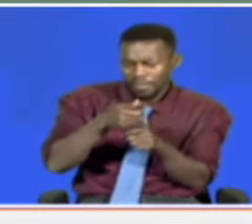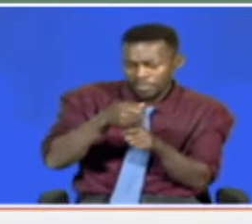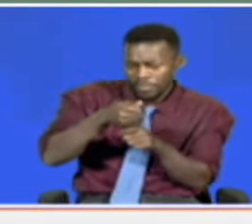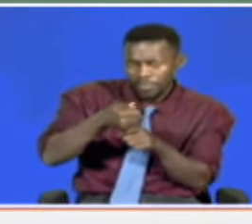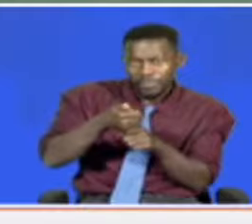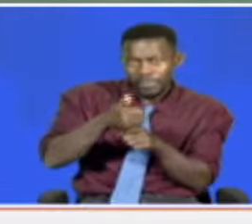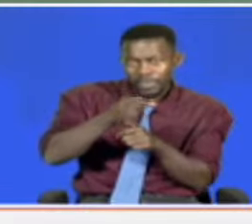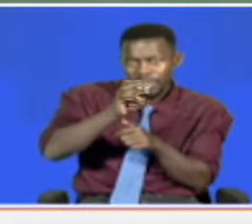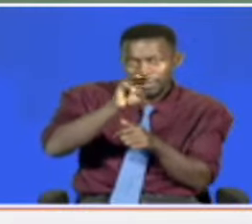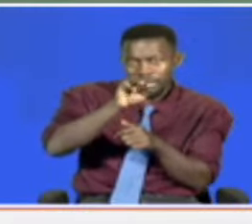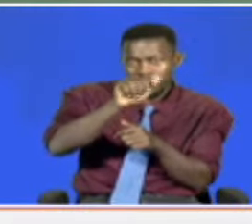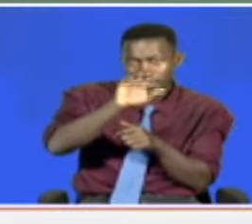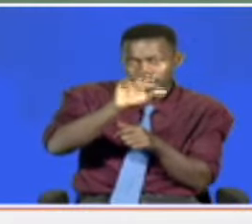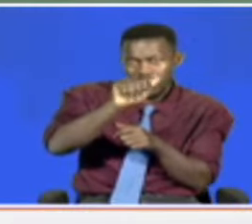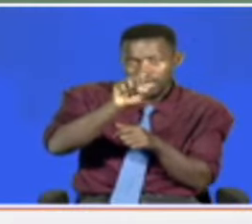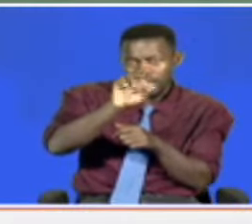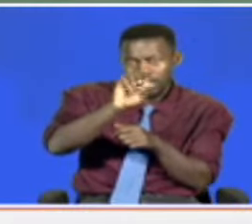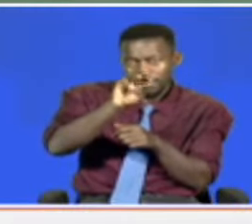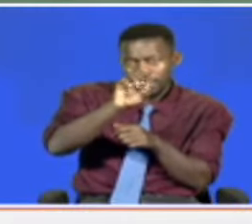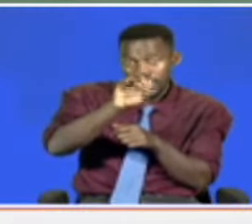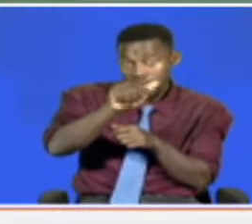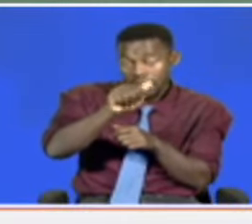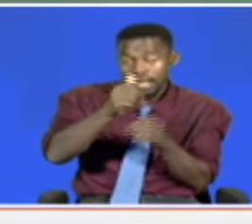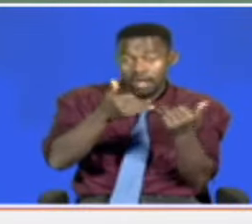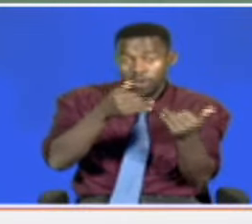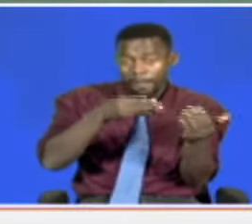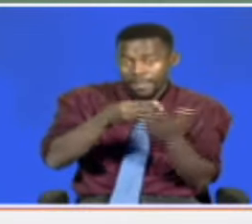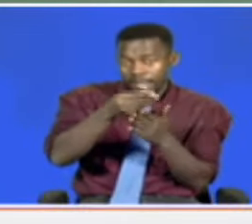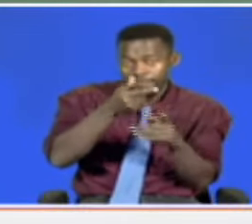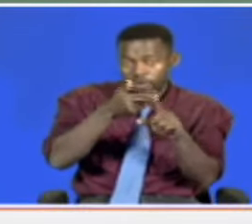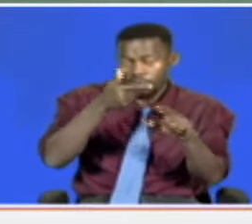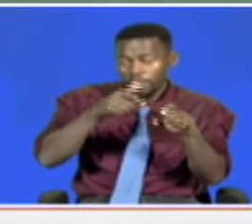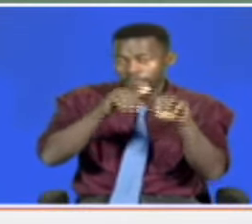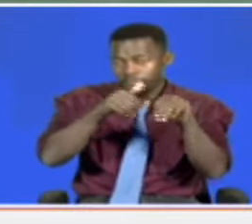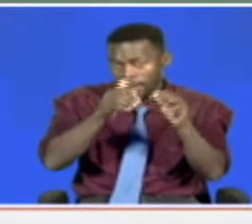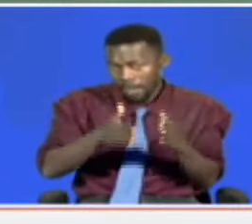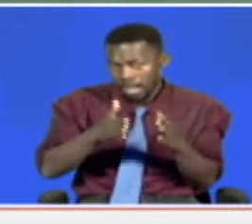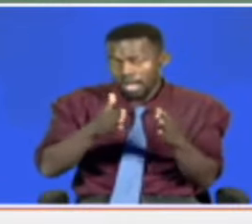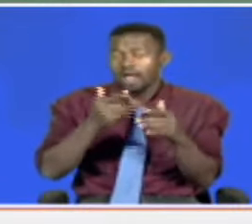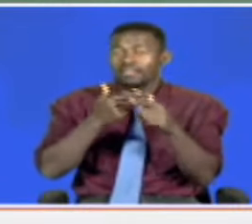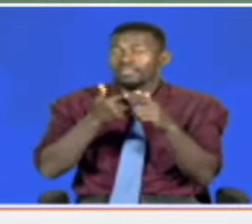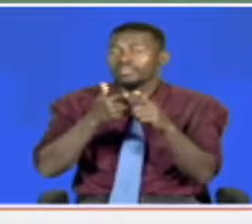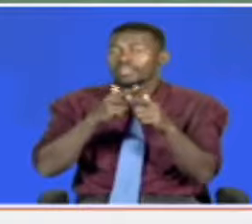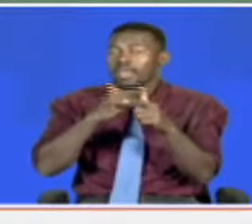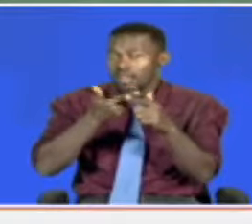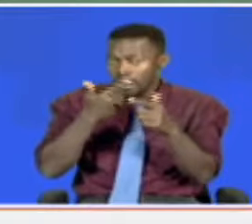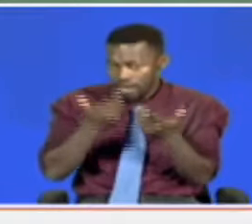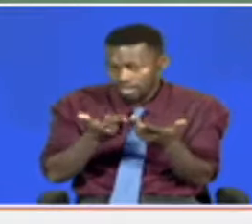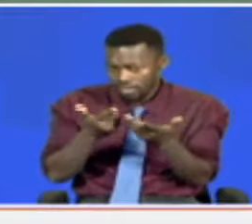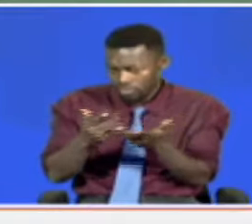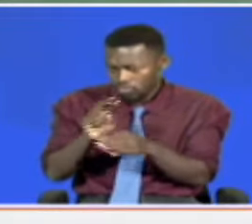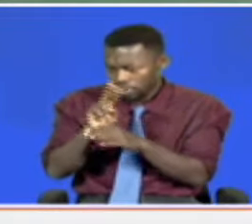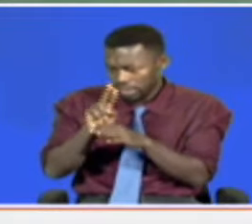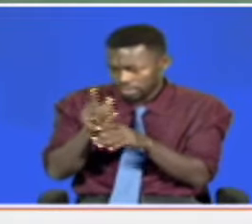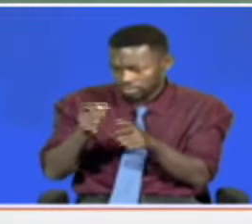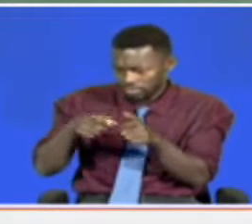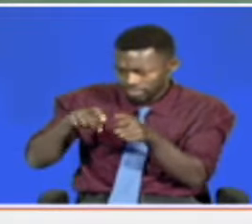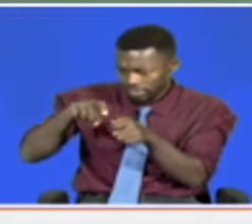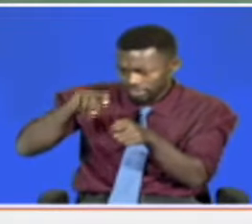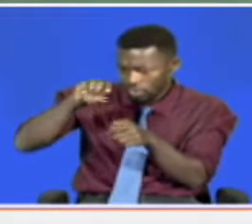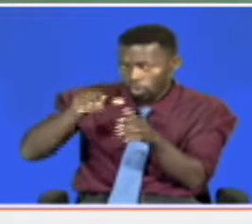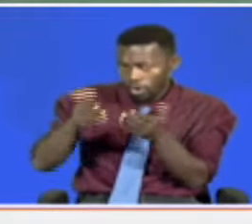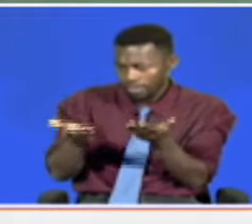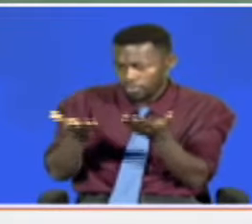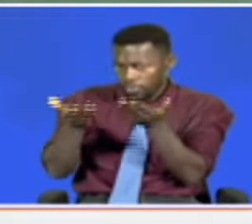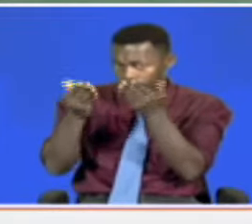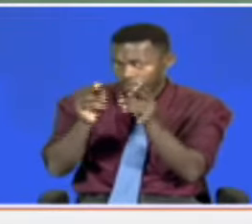didn't have a lot of use, but now we are buying from farmers and we are creating that macadamia husk value chain, which will help the farmers.